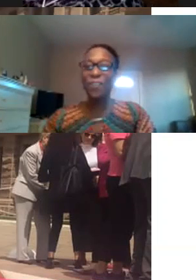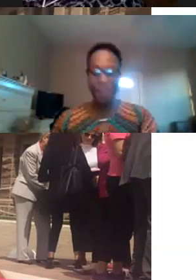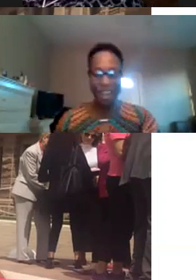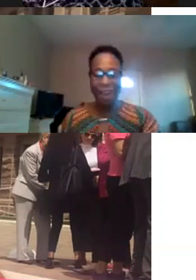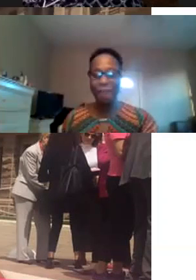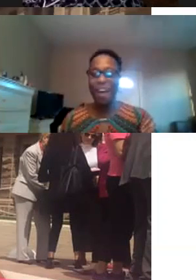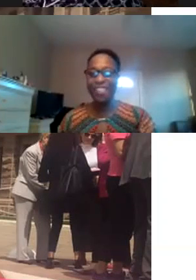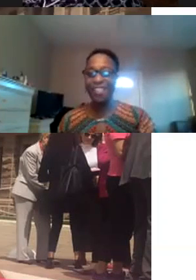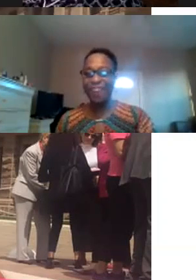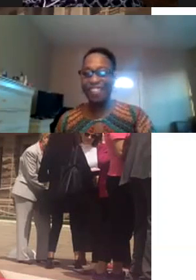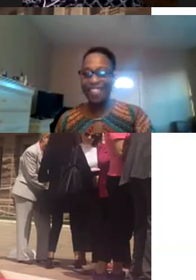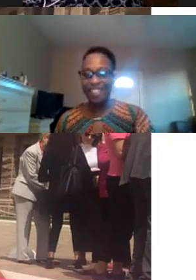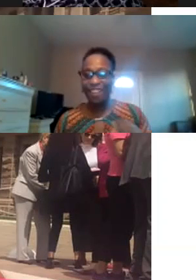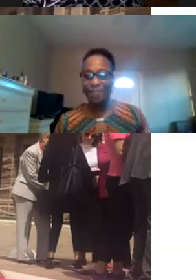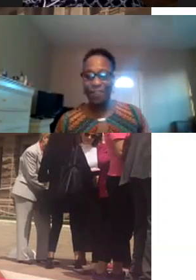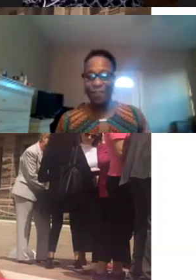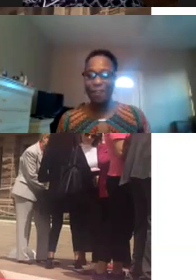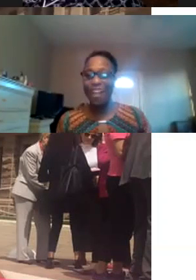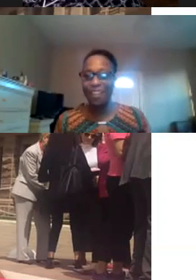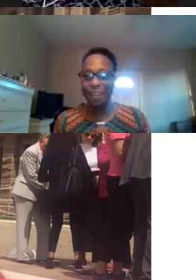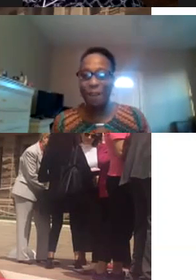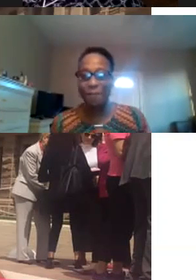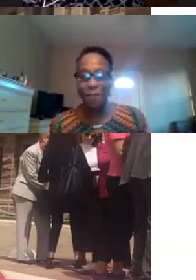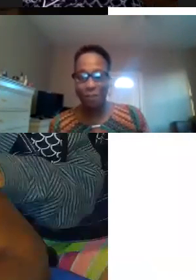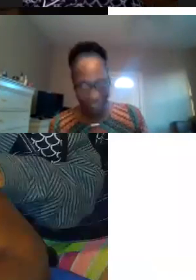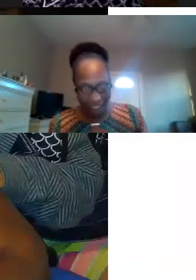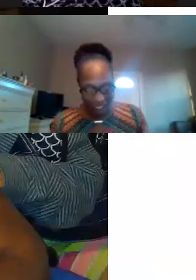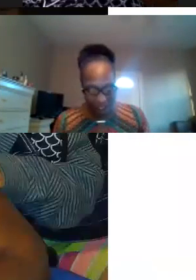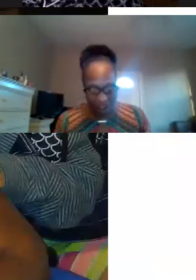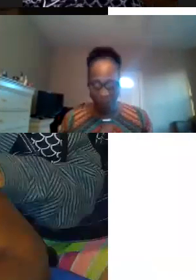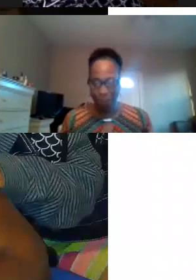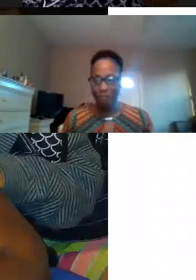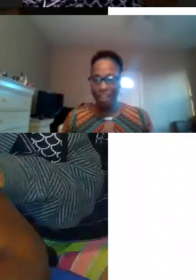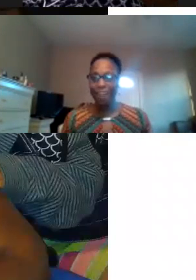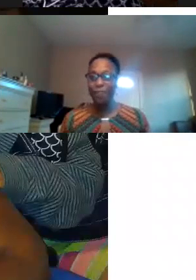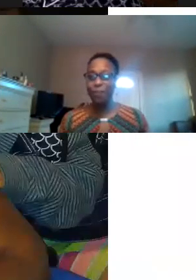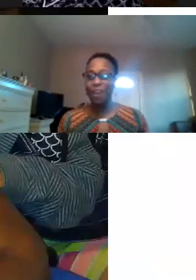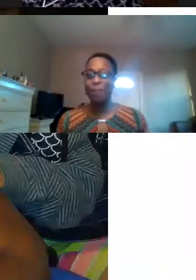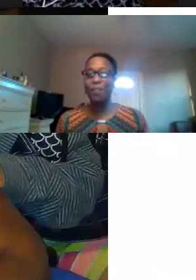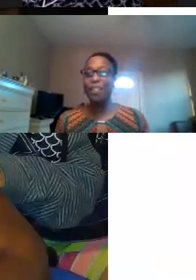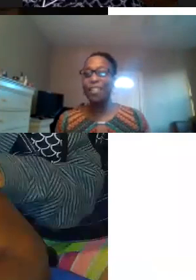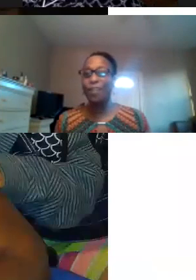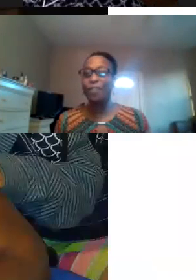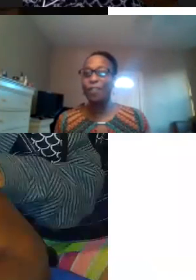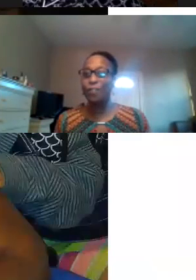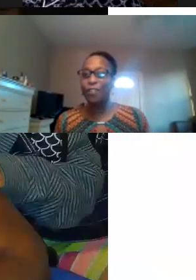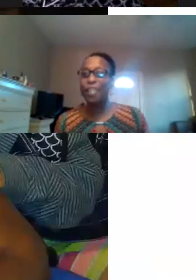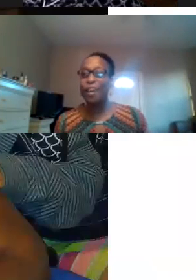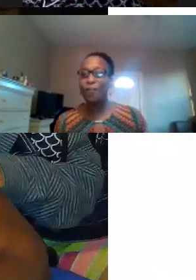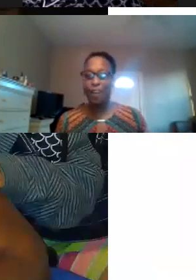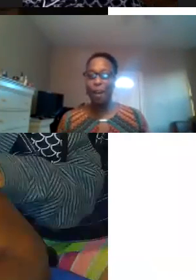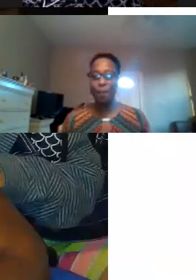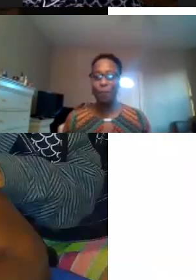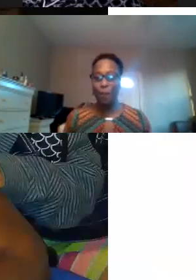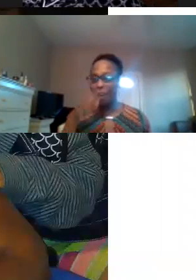to Roxy. Roxy, if you are ready, you can come off mute. And I'll give you an opportunity to introduce